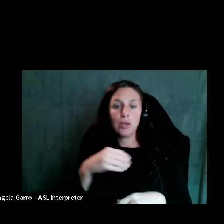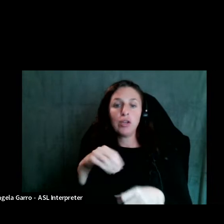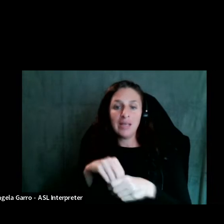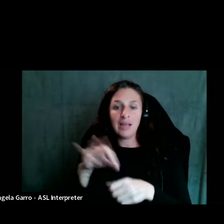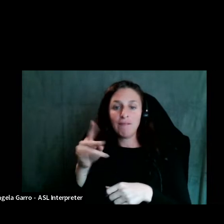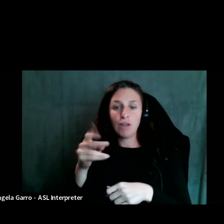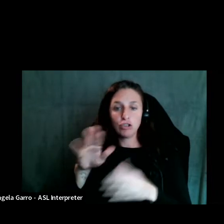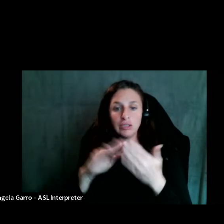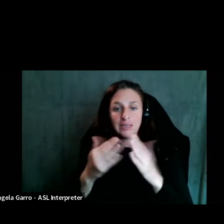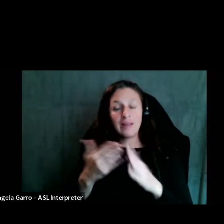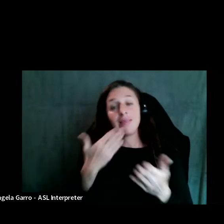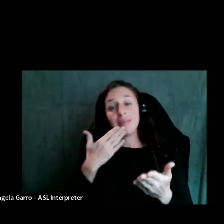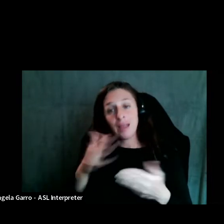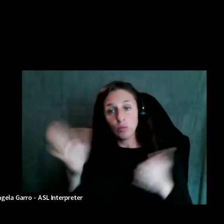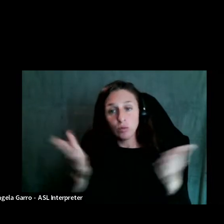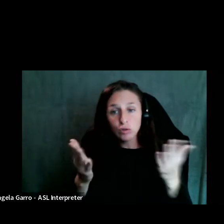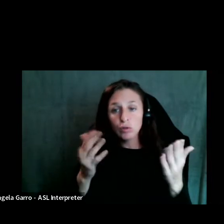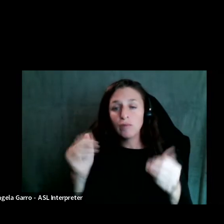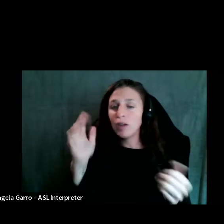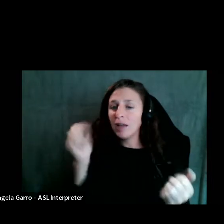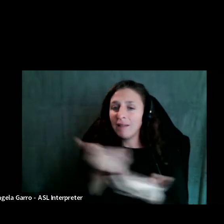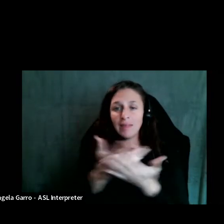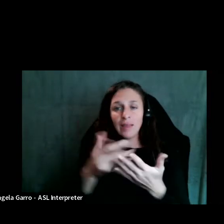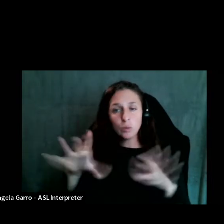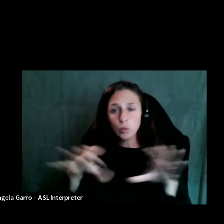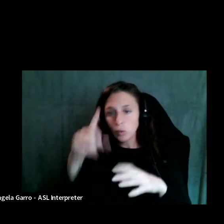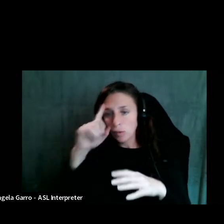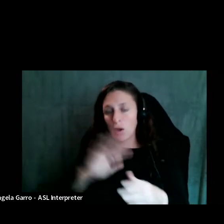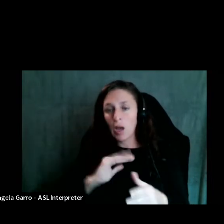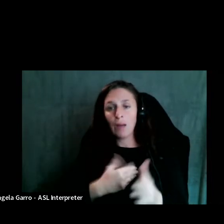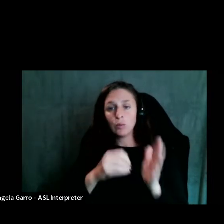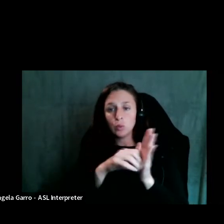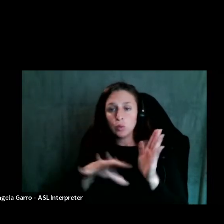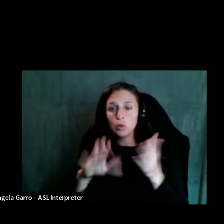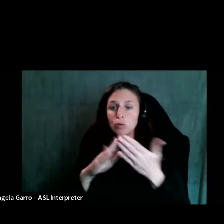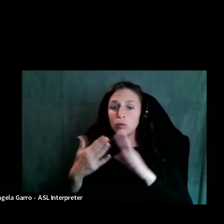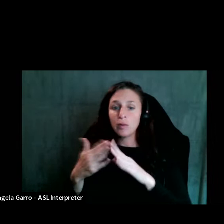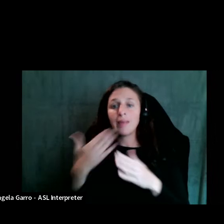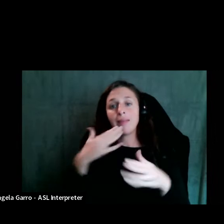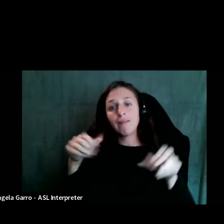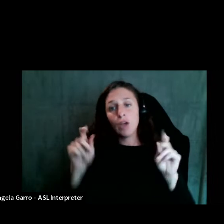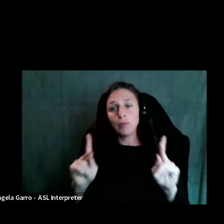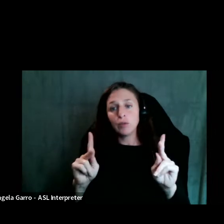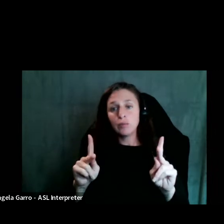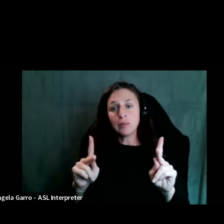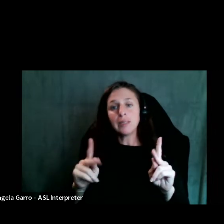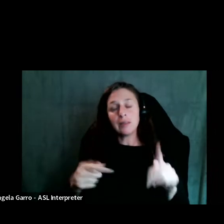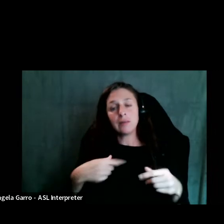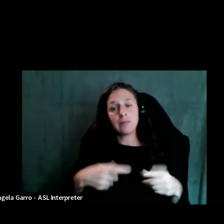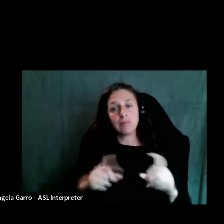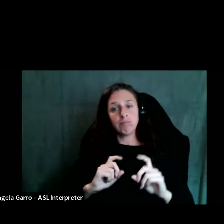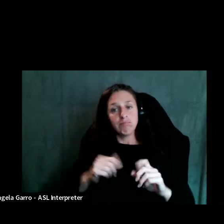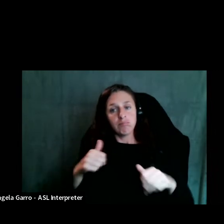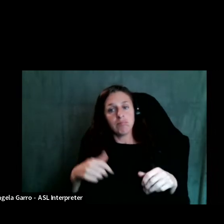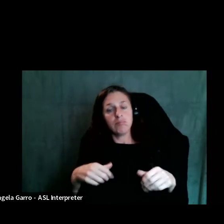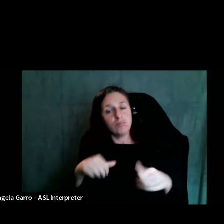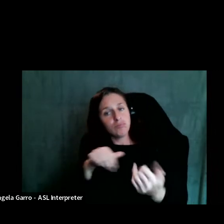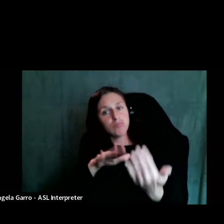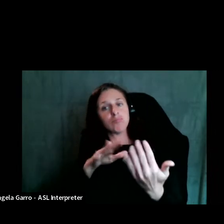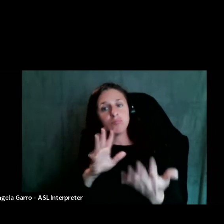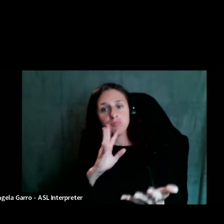service and for all you do for our students and community. Thank you for the opportunity to address you this evening.